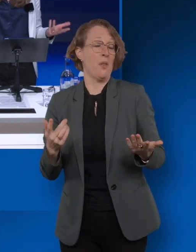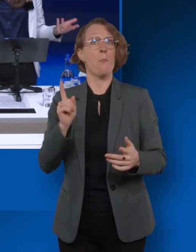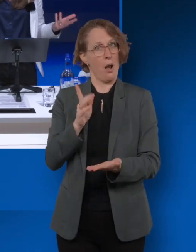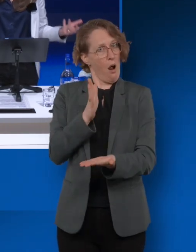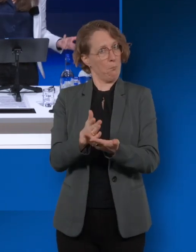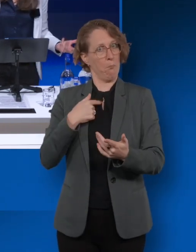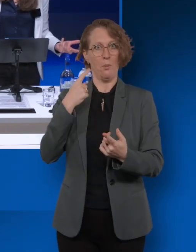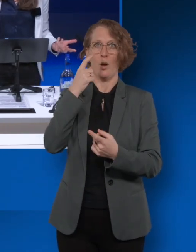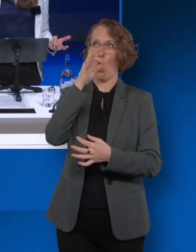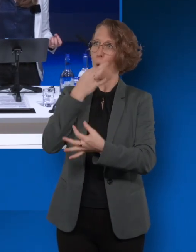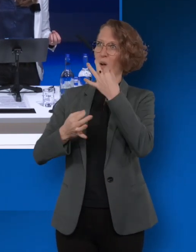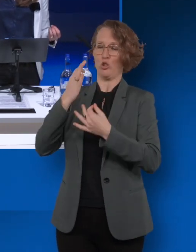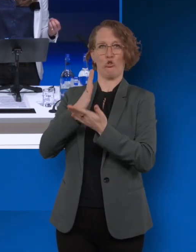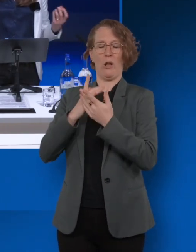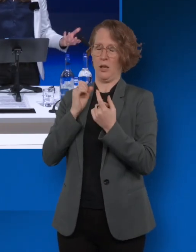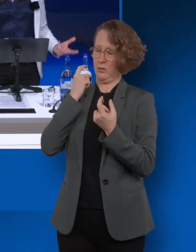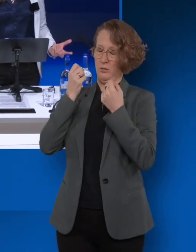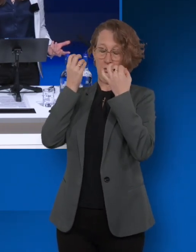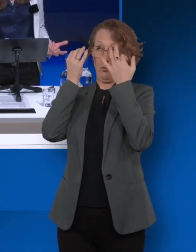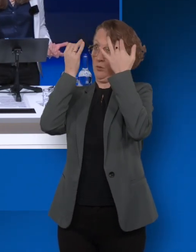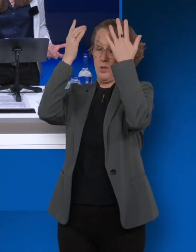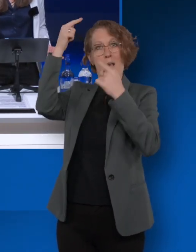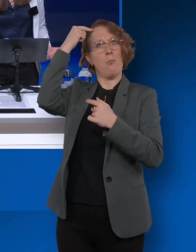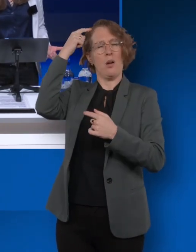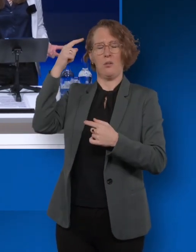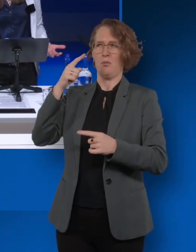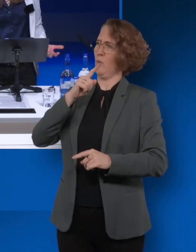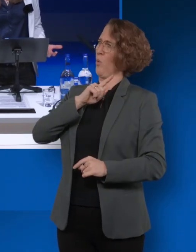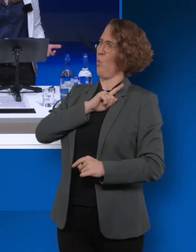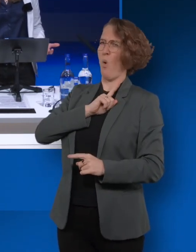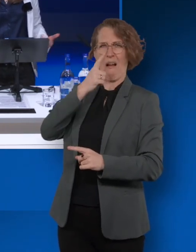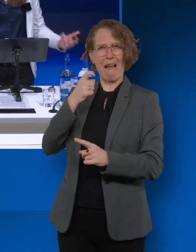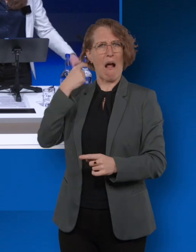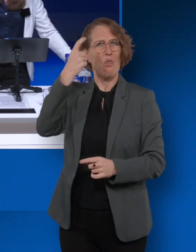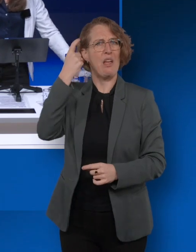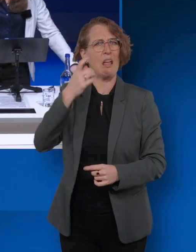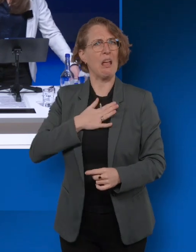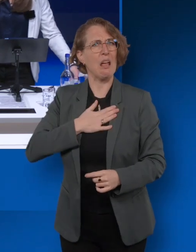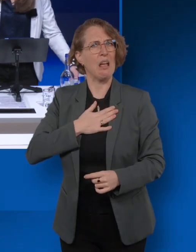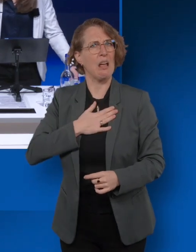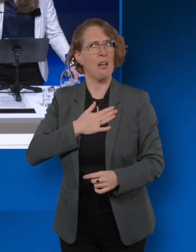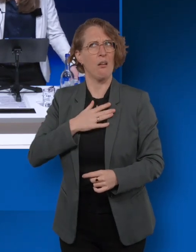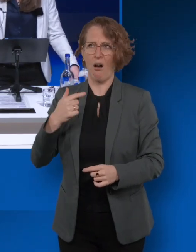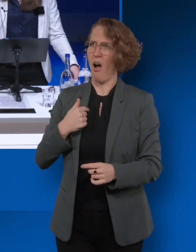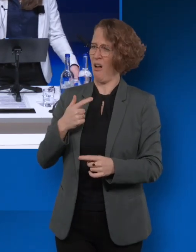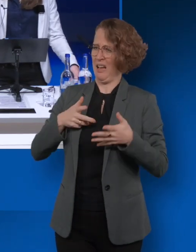questions came to me. Why can I think? Why do I